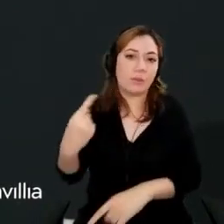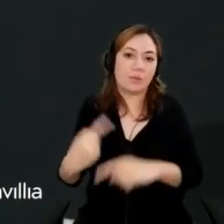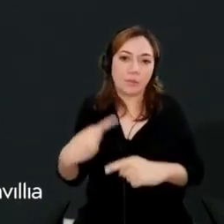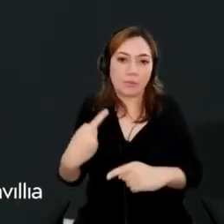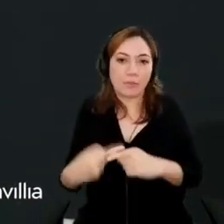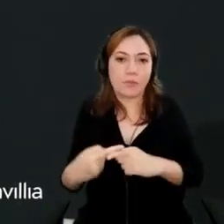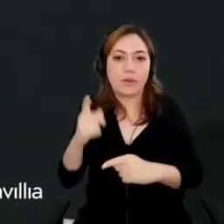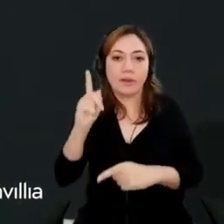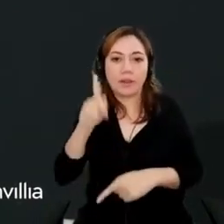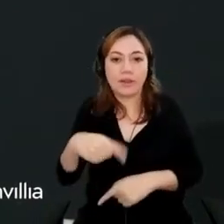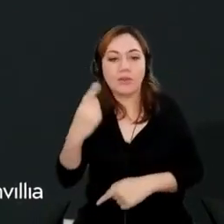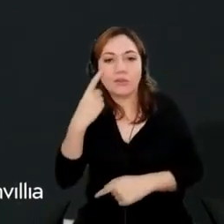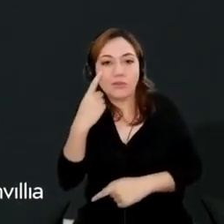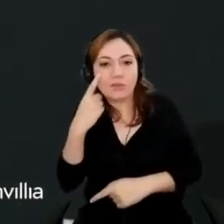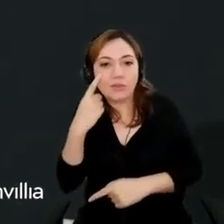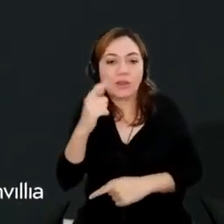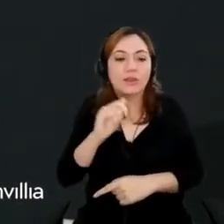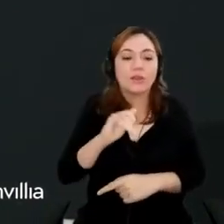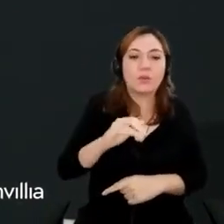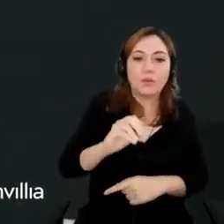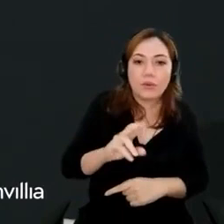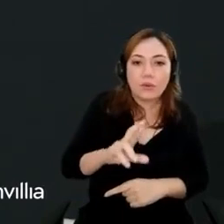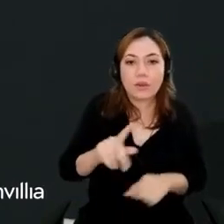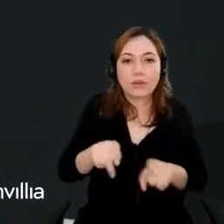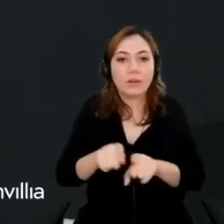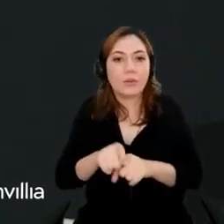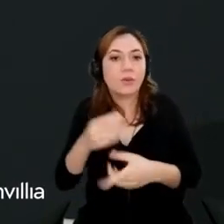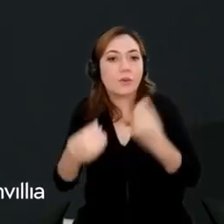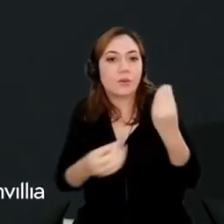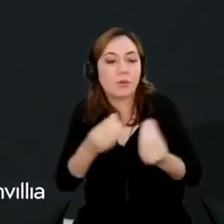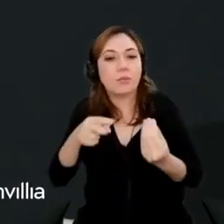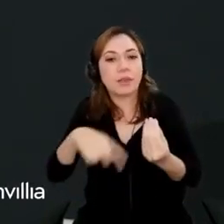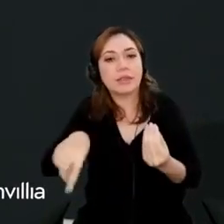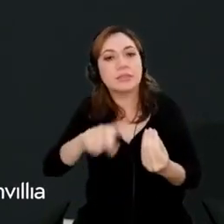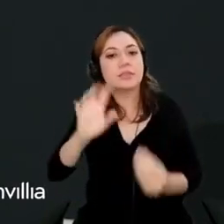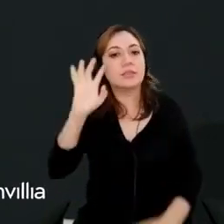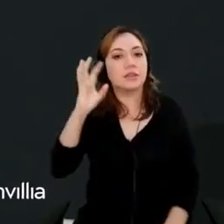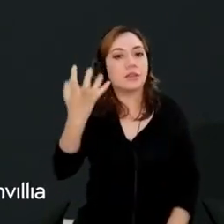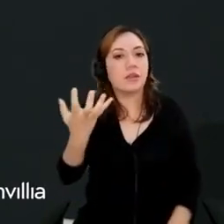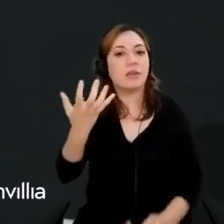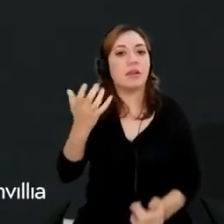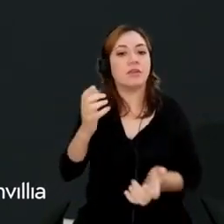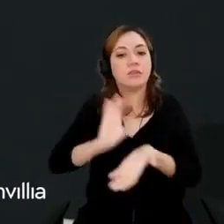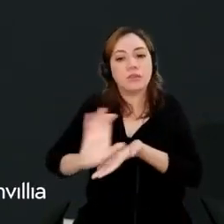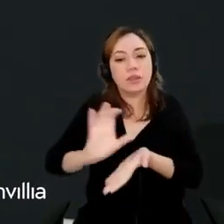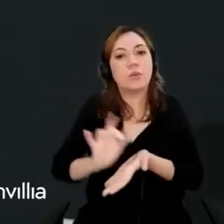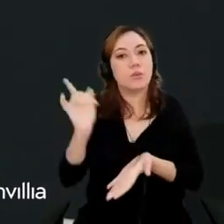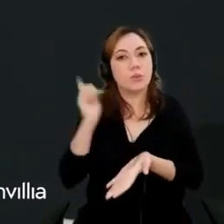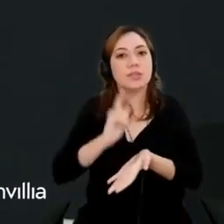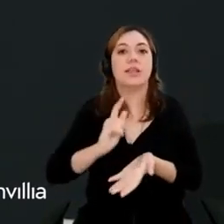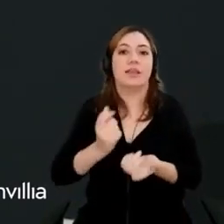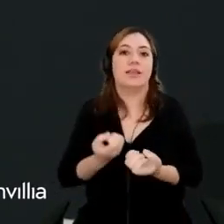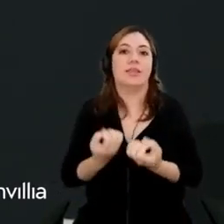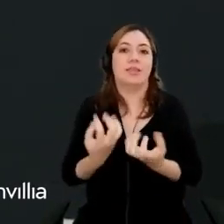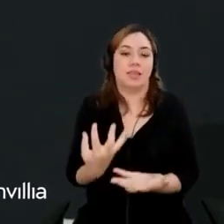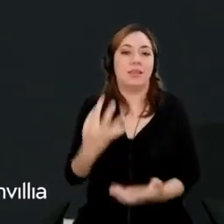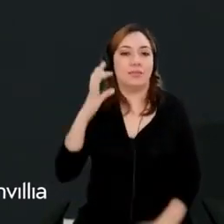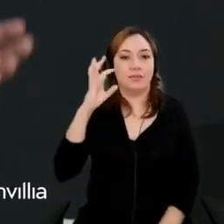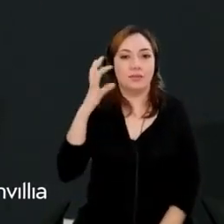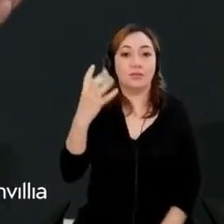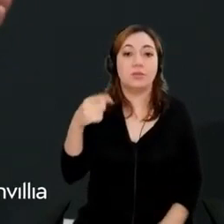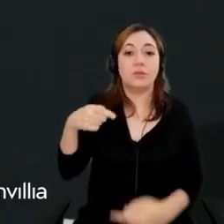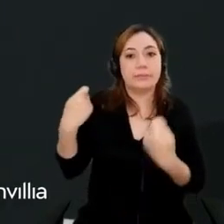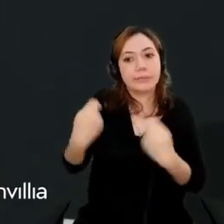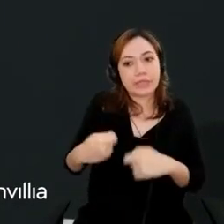we've invested so heavily in produce results. And we really do have to have that perspective of being